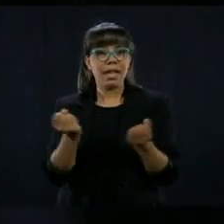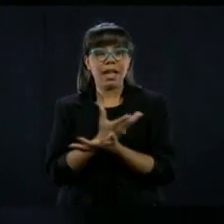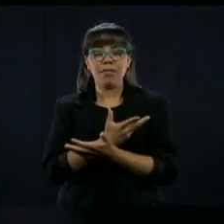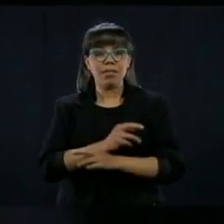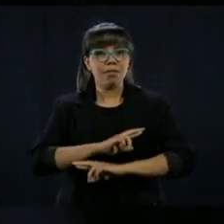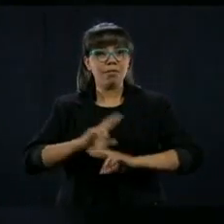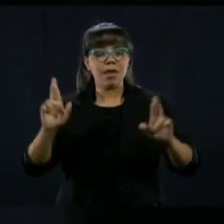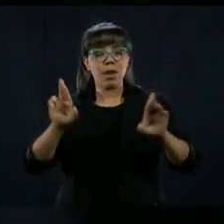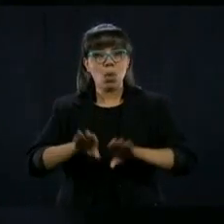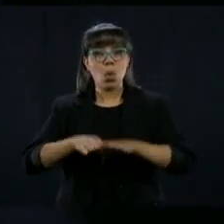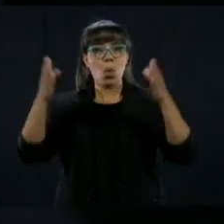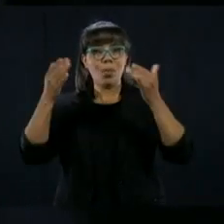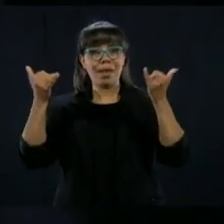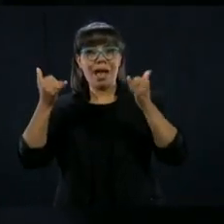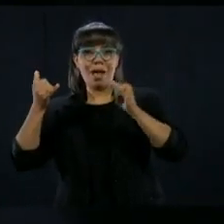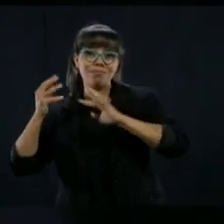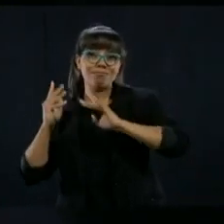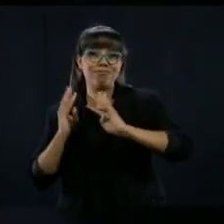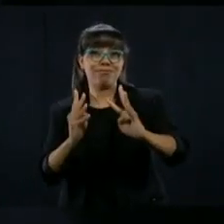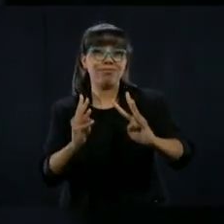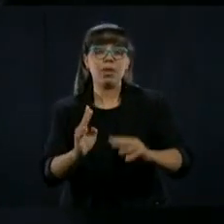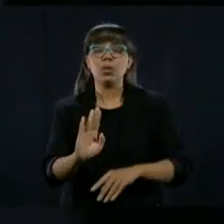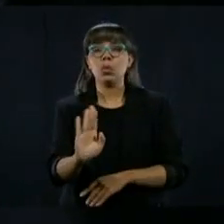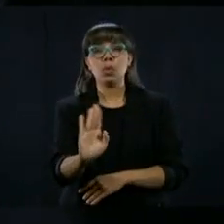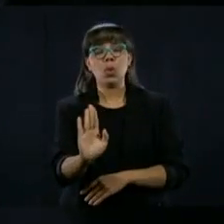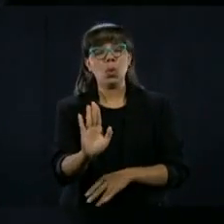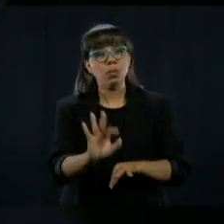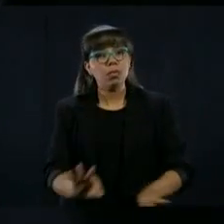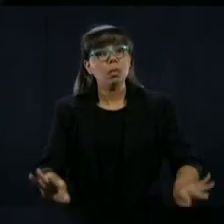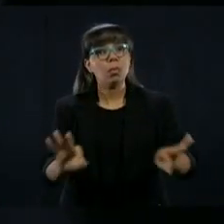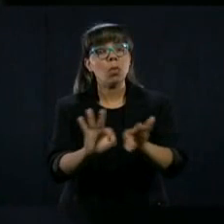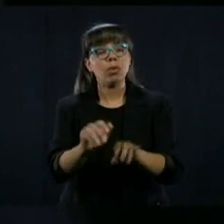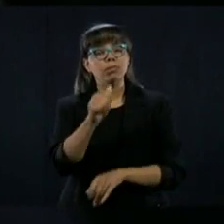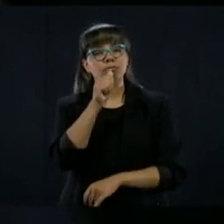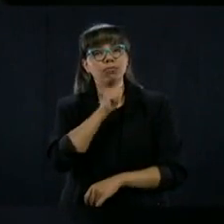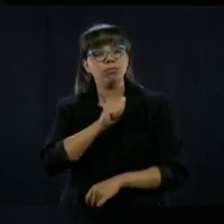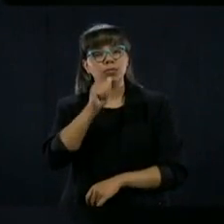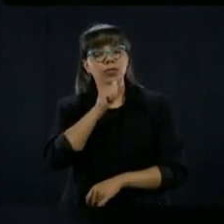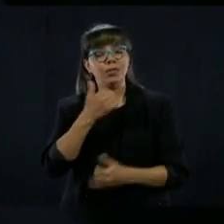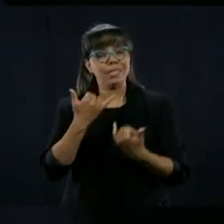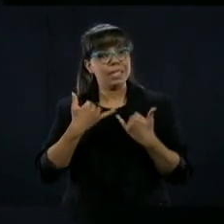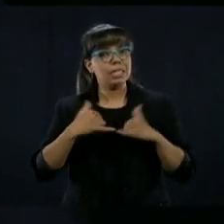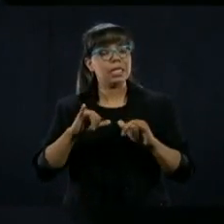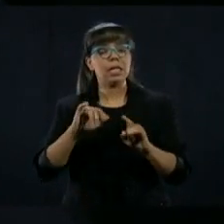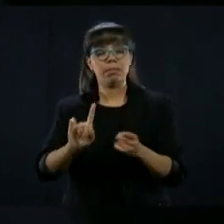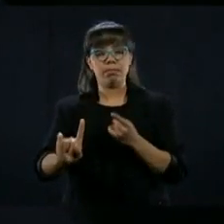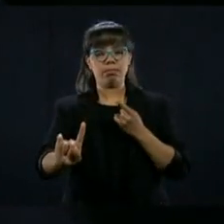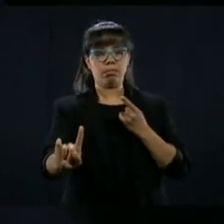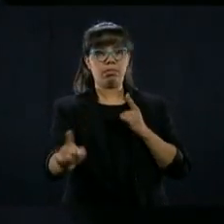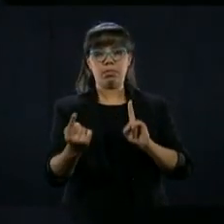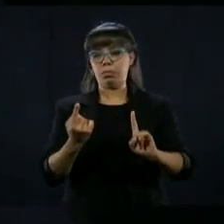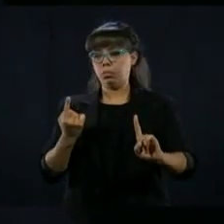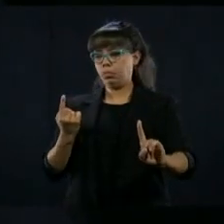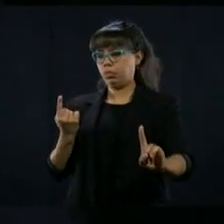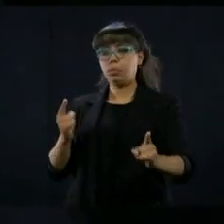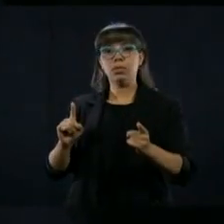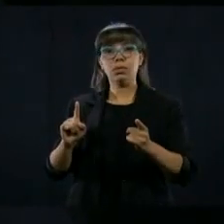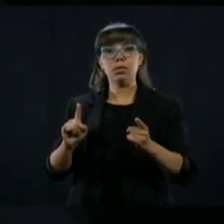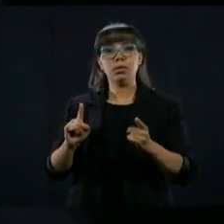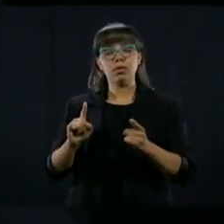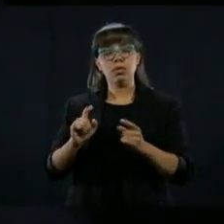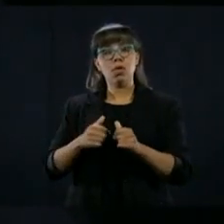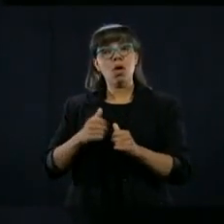to stop our efforts of social distancing. It's time to be more